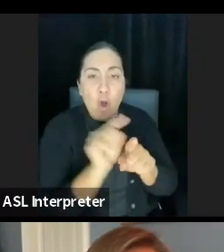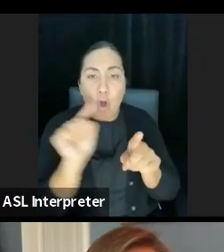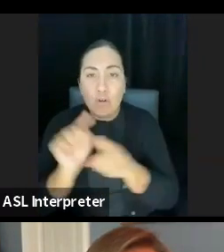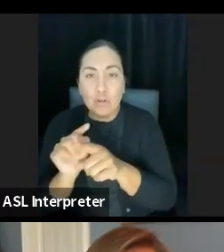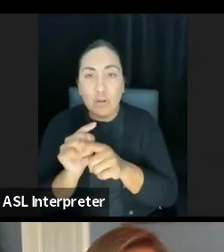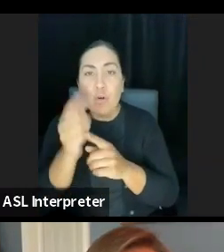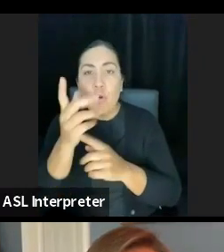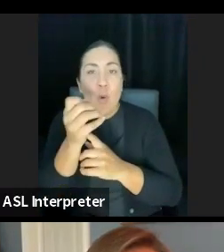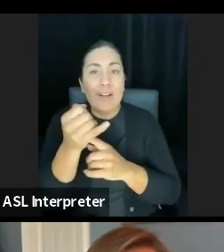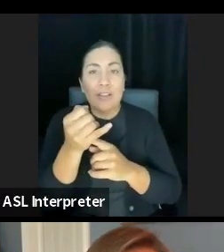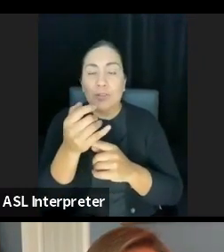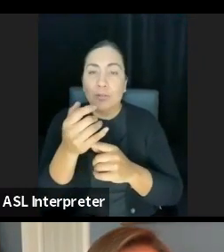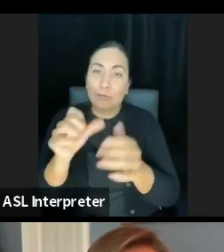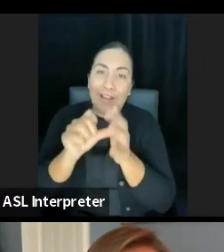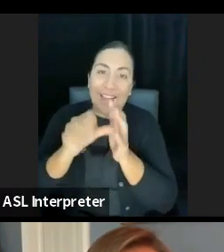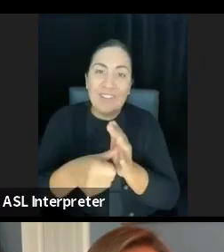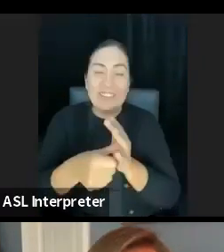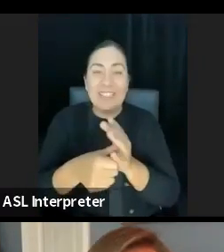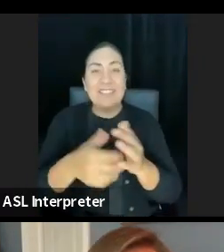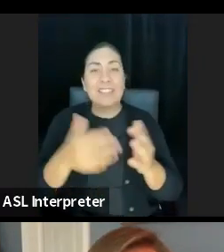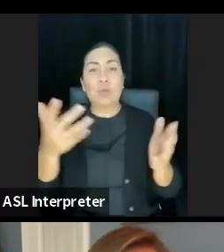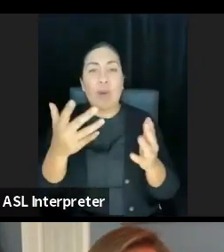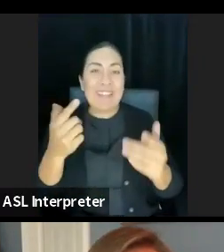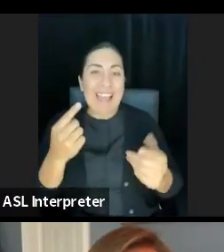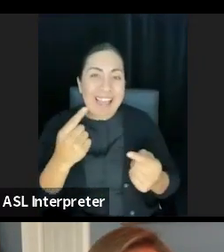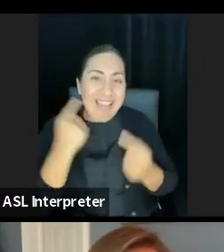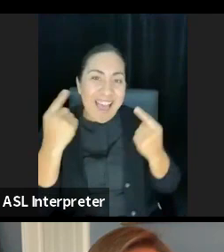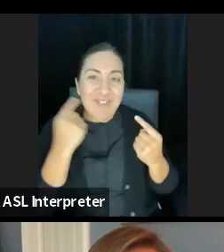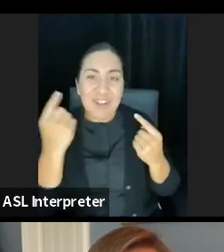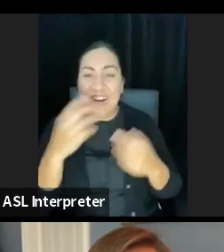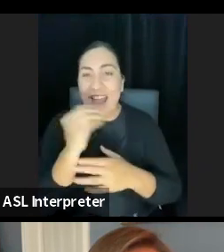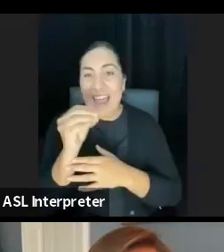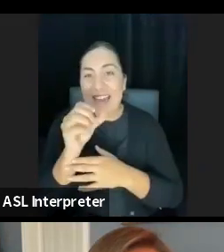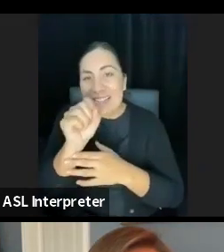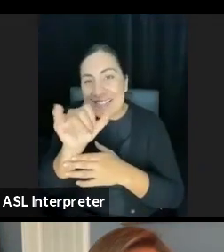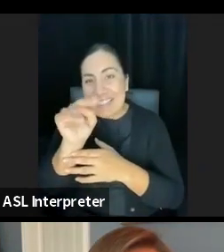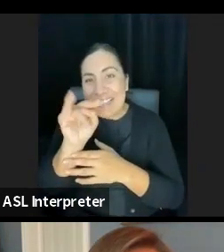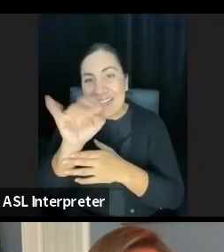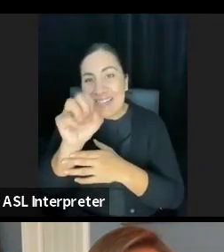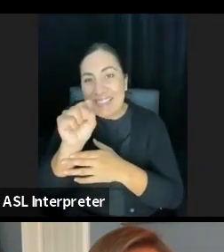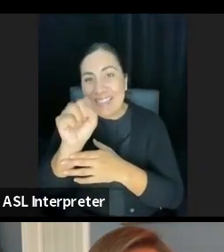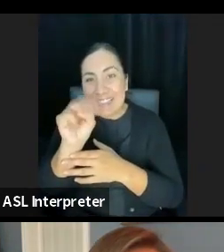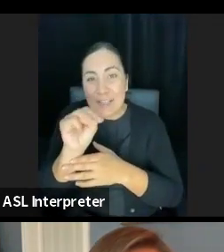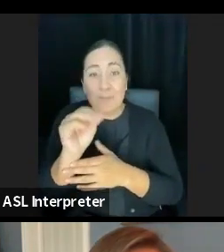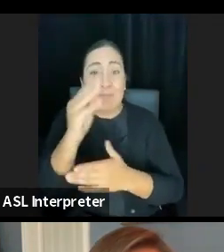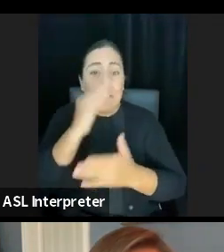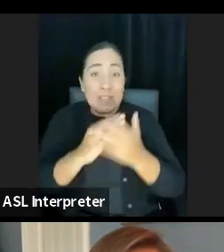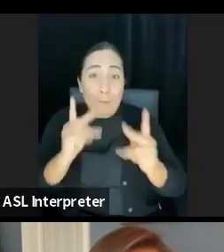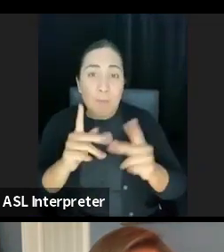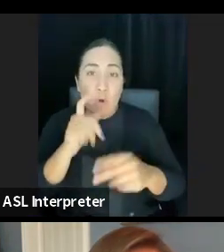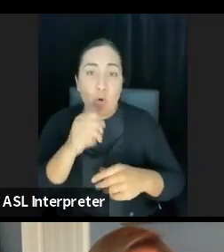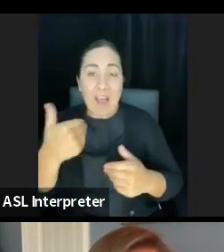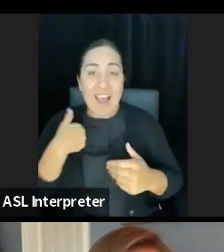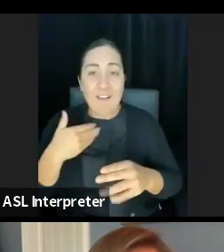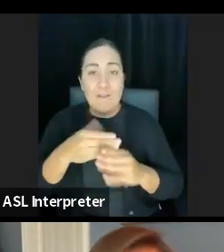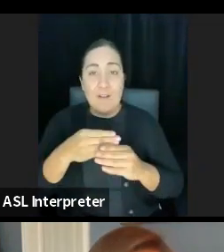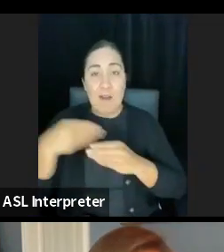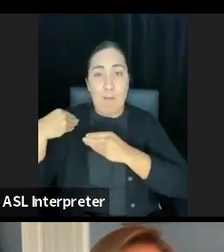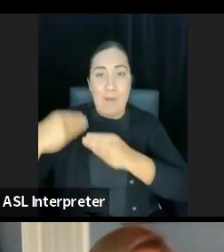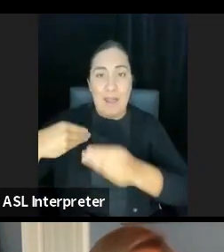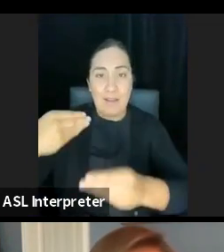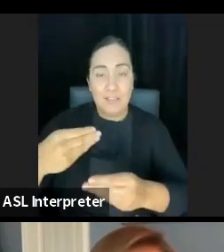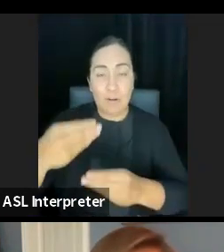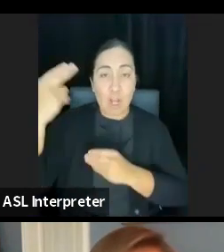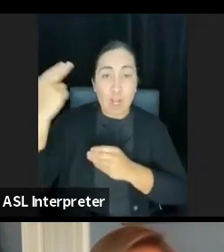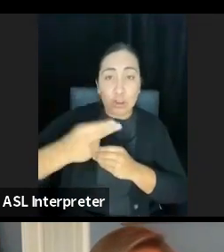laughter being medicine and the cynicism from folks who have had such passed down historical trauma has been really healing